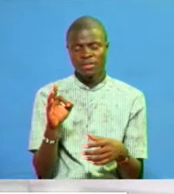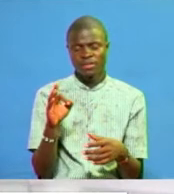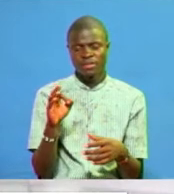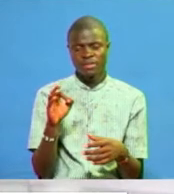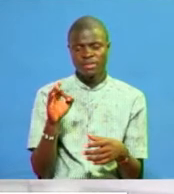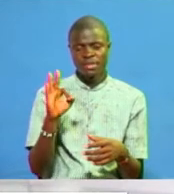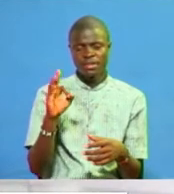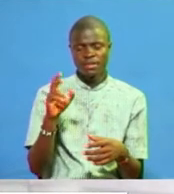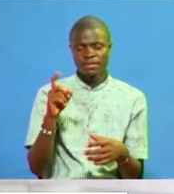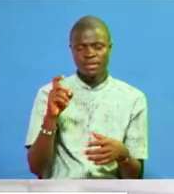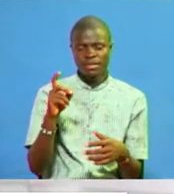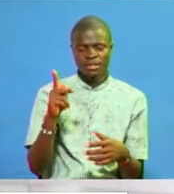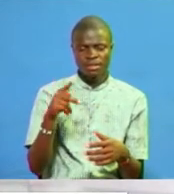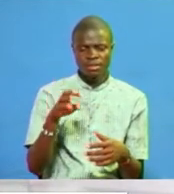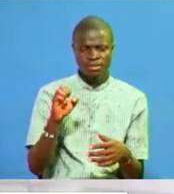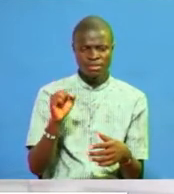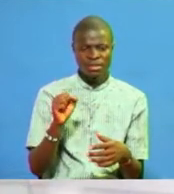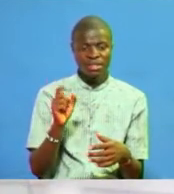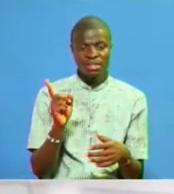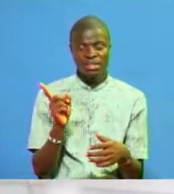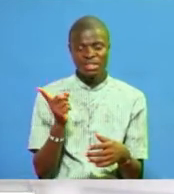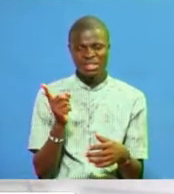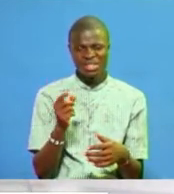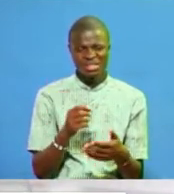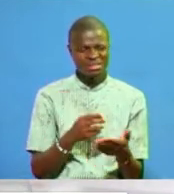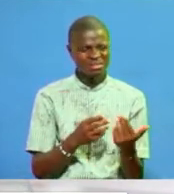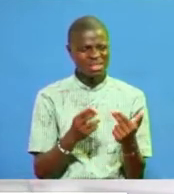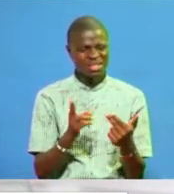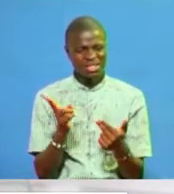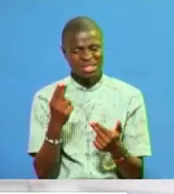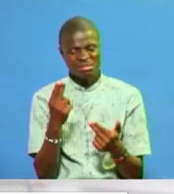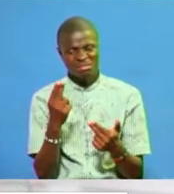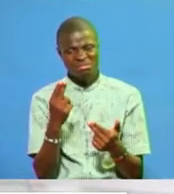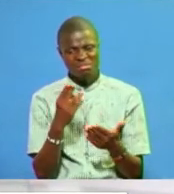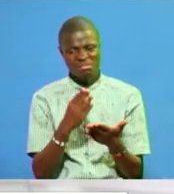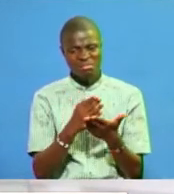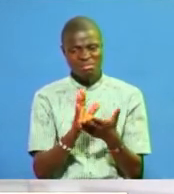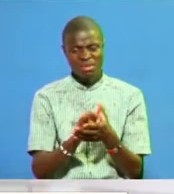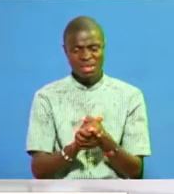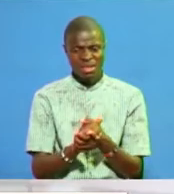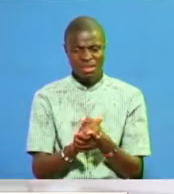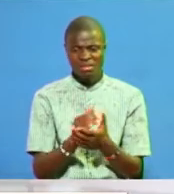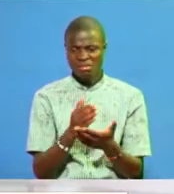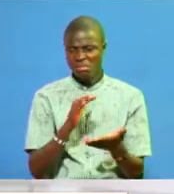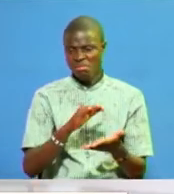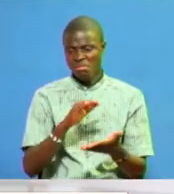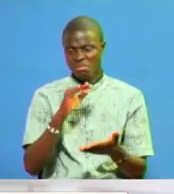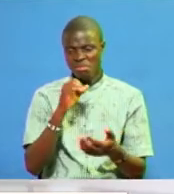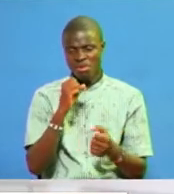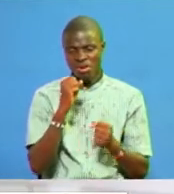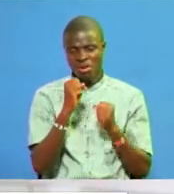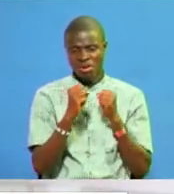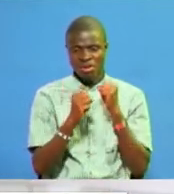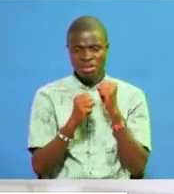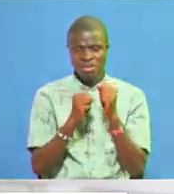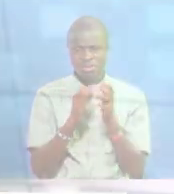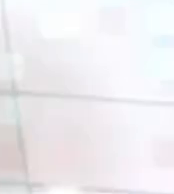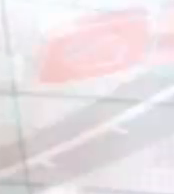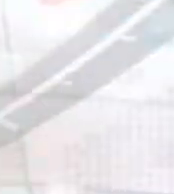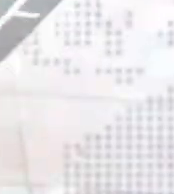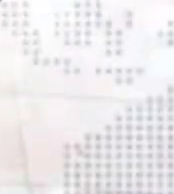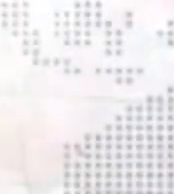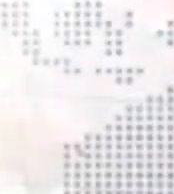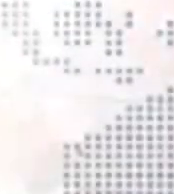talked about that. So we are taking another short break at this particular point. We're coming back with more stories. Stay with us.